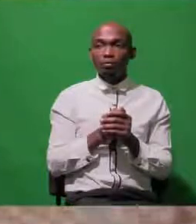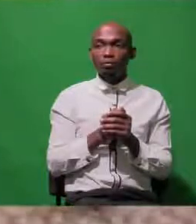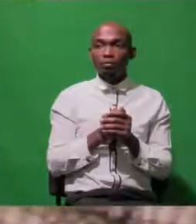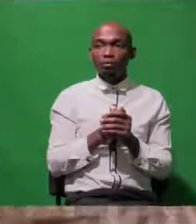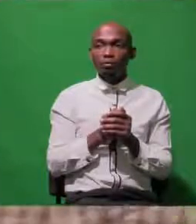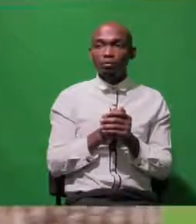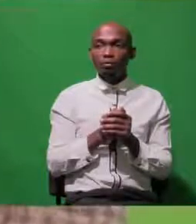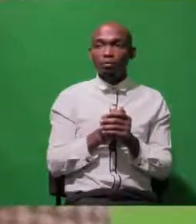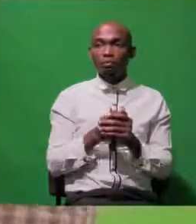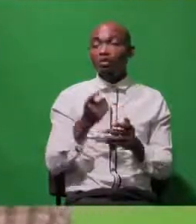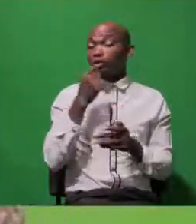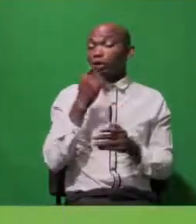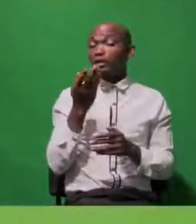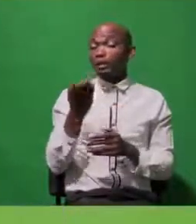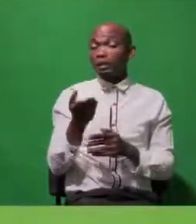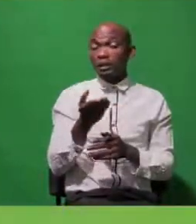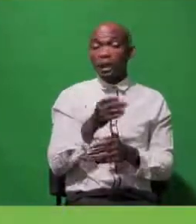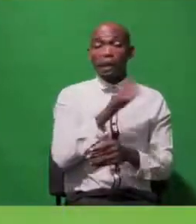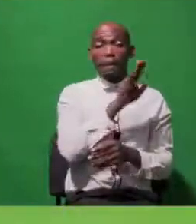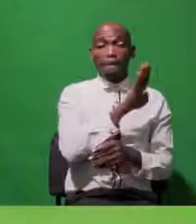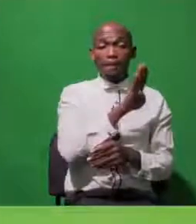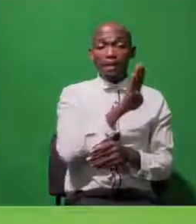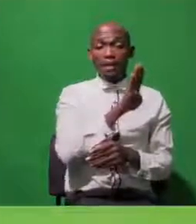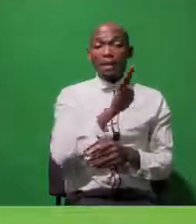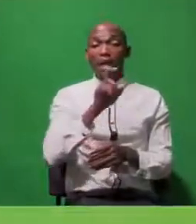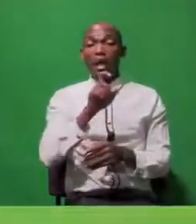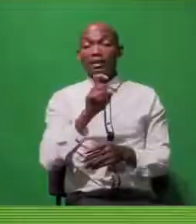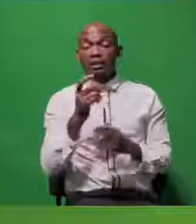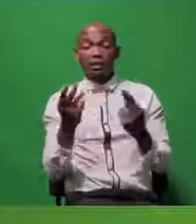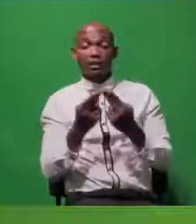So we can say Bx is equal to